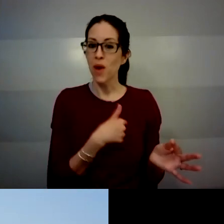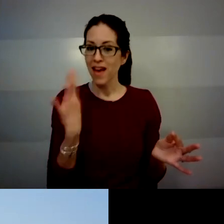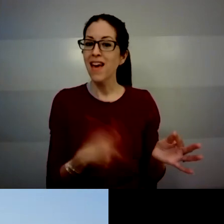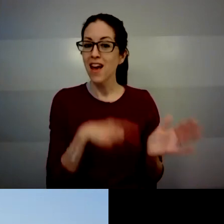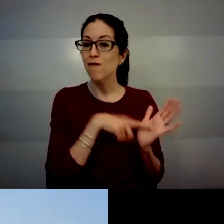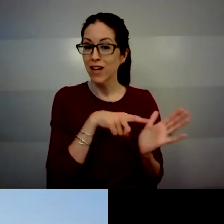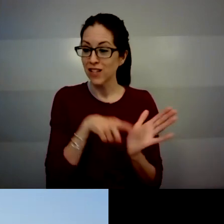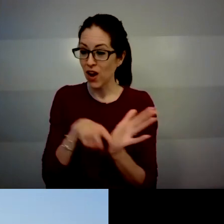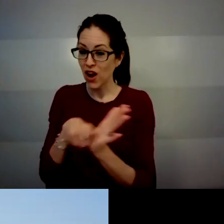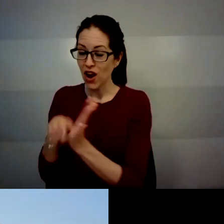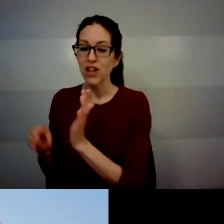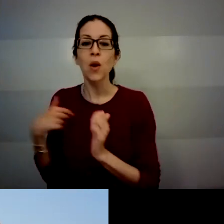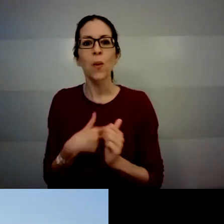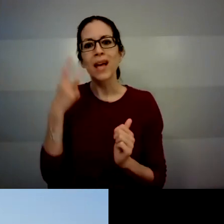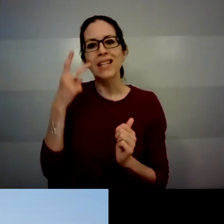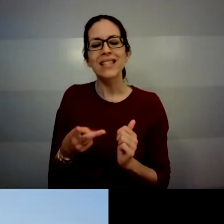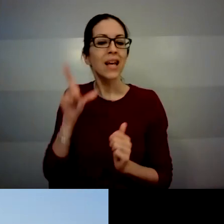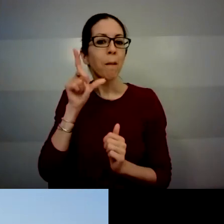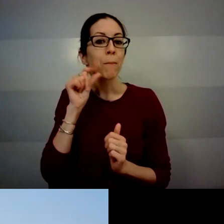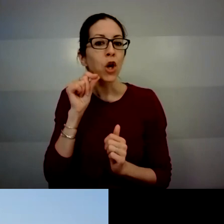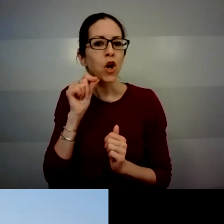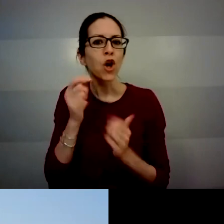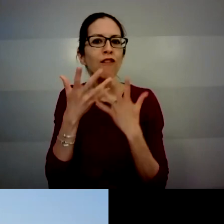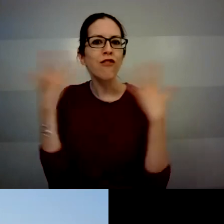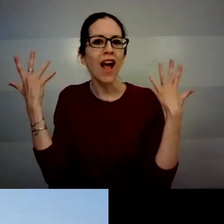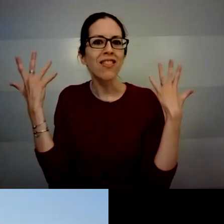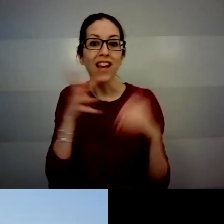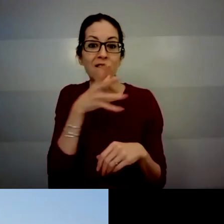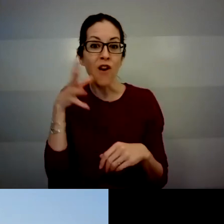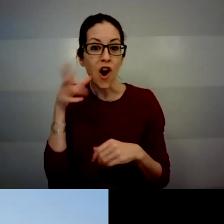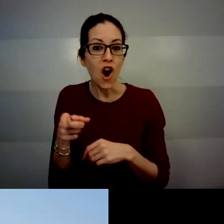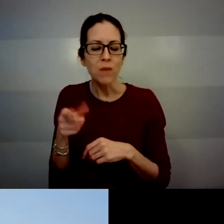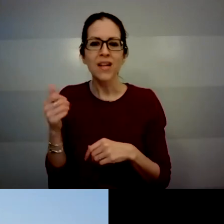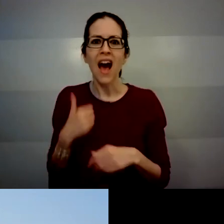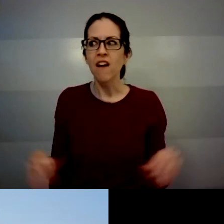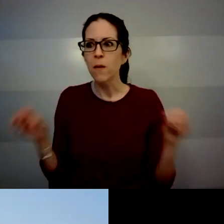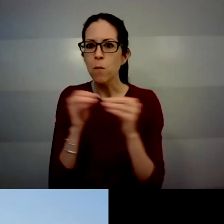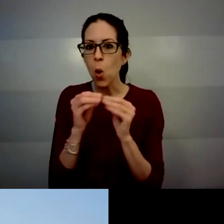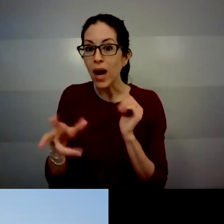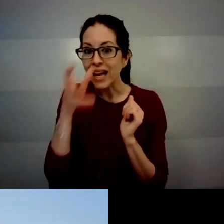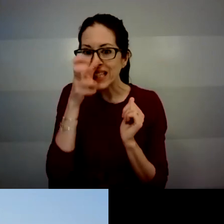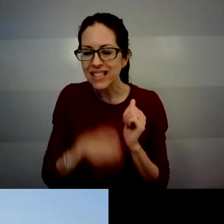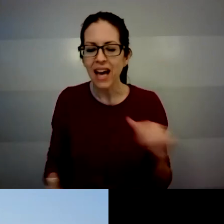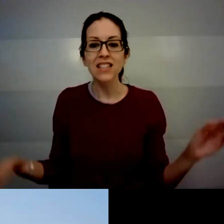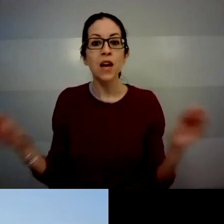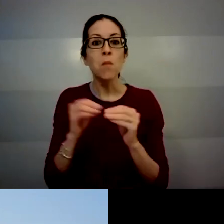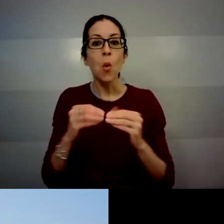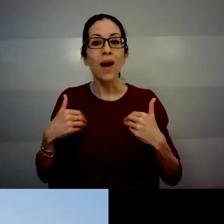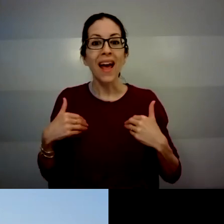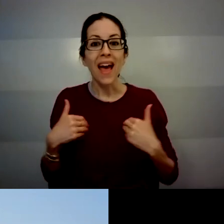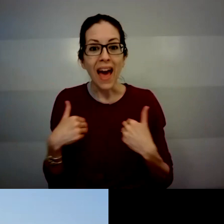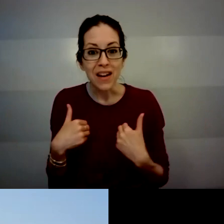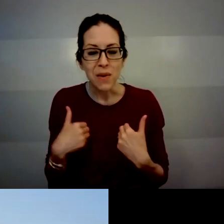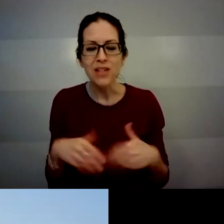that bird-friendly levels of shade, those coffee farms have more insects, they have more mammals, they can actually have